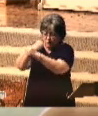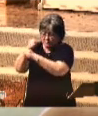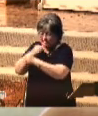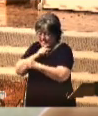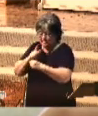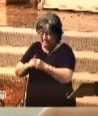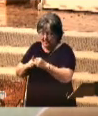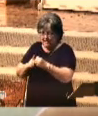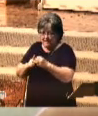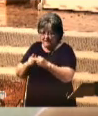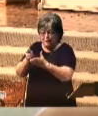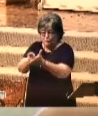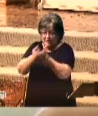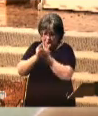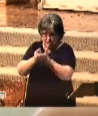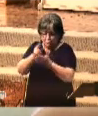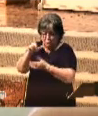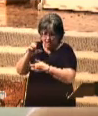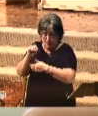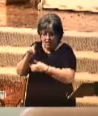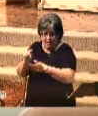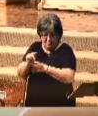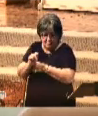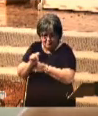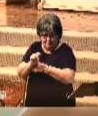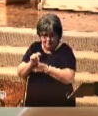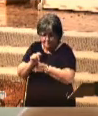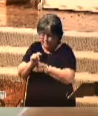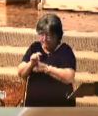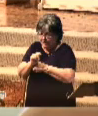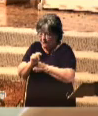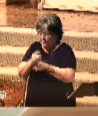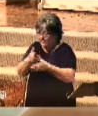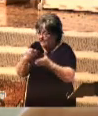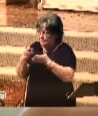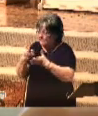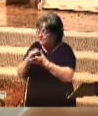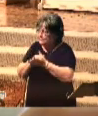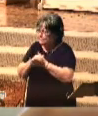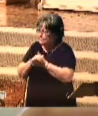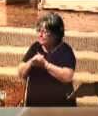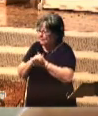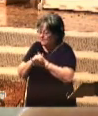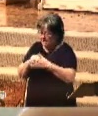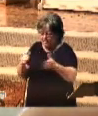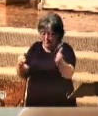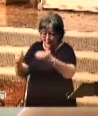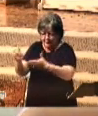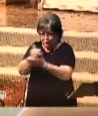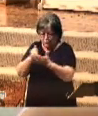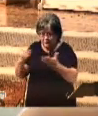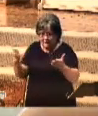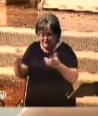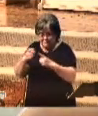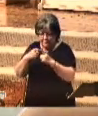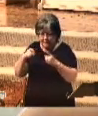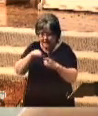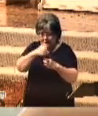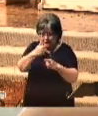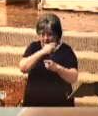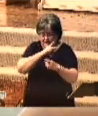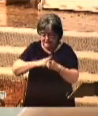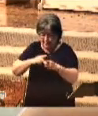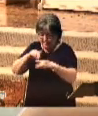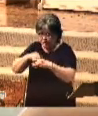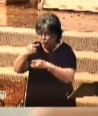they rescued Lot. And they took back and all the spoil and all that kind of thing. The Bible says in